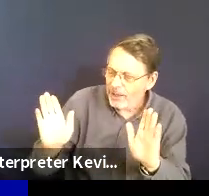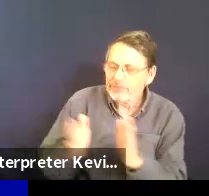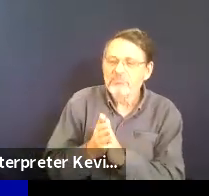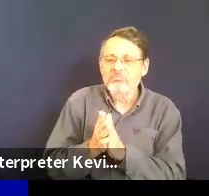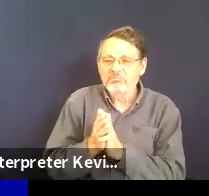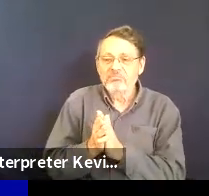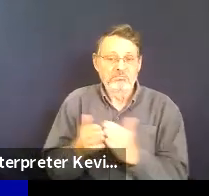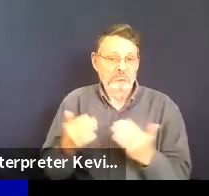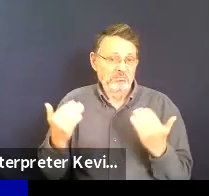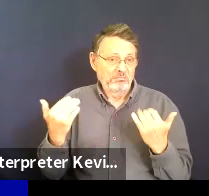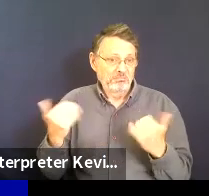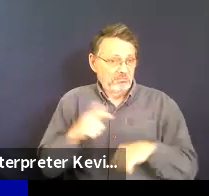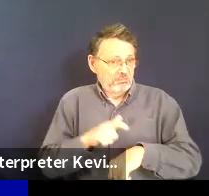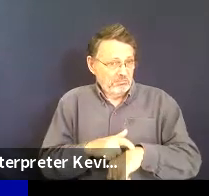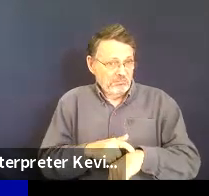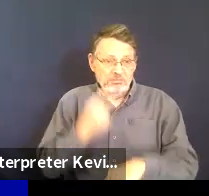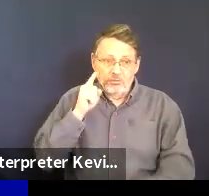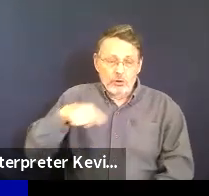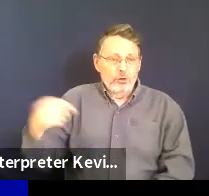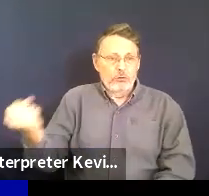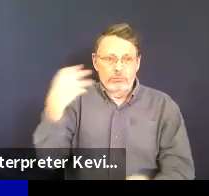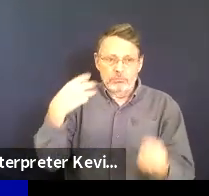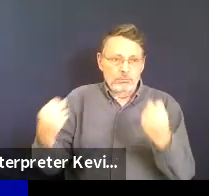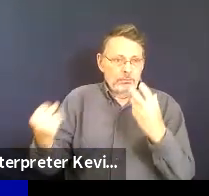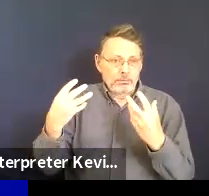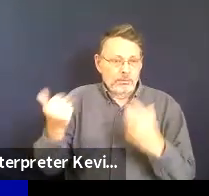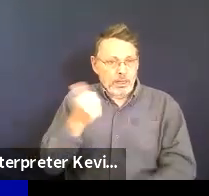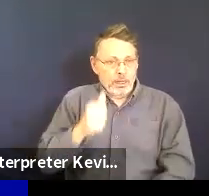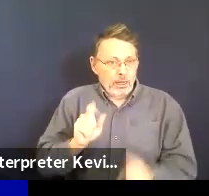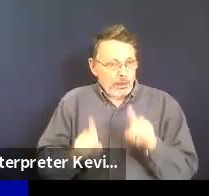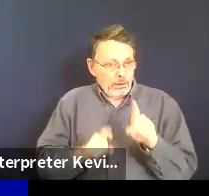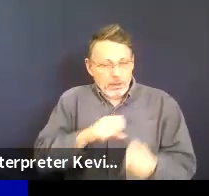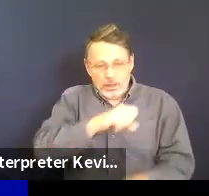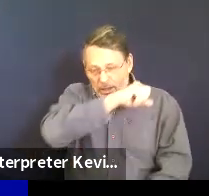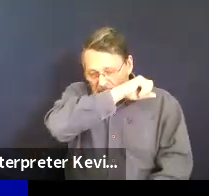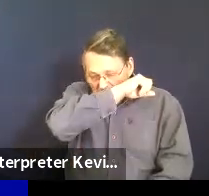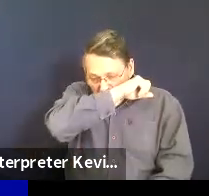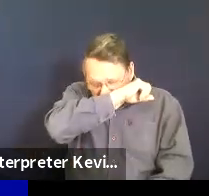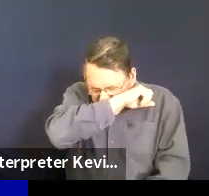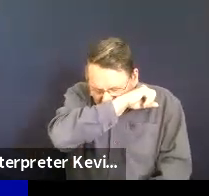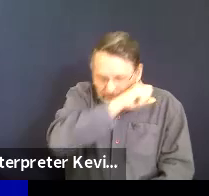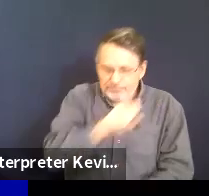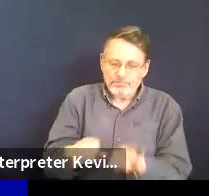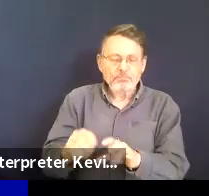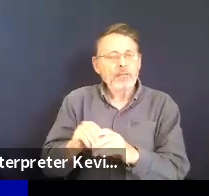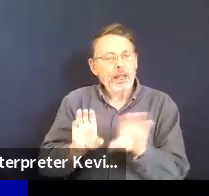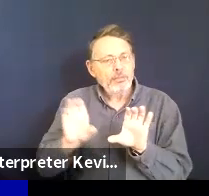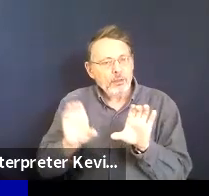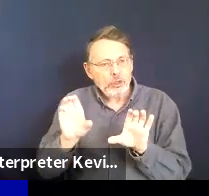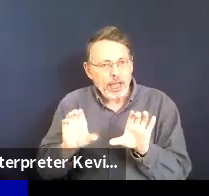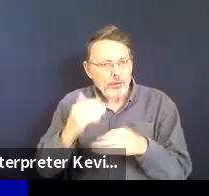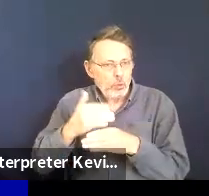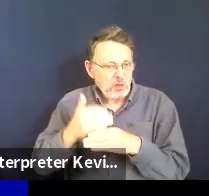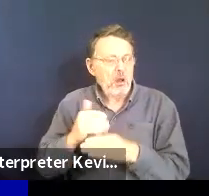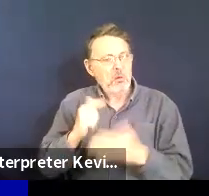Everyone, it is now time for you to submit any questions that you may have in the chat window, and we're going to get to them as we